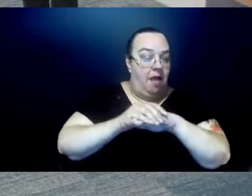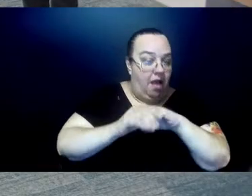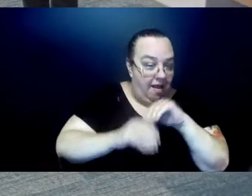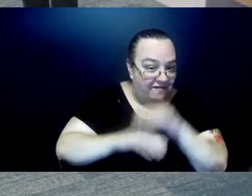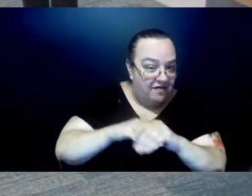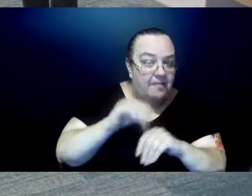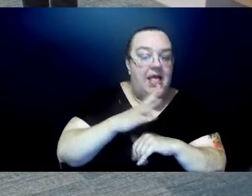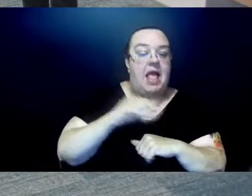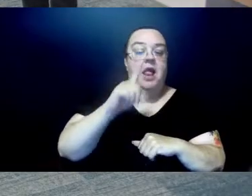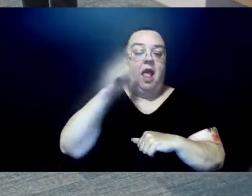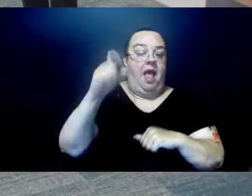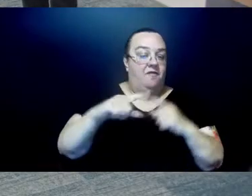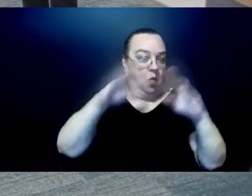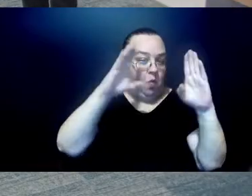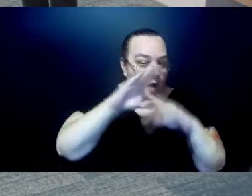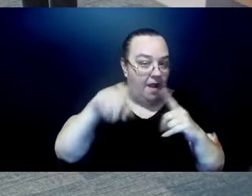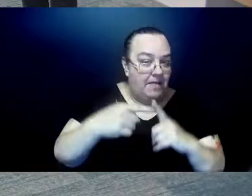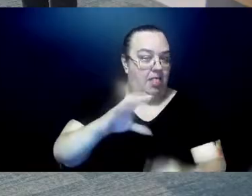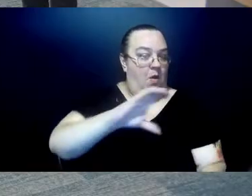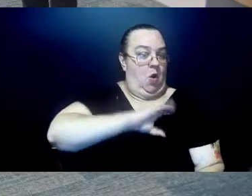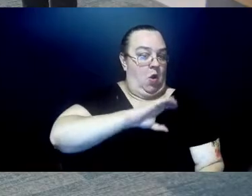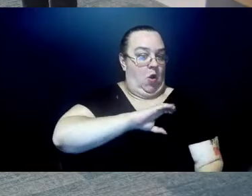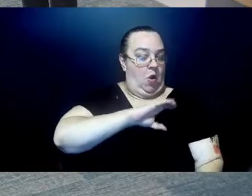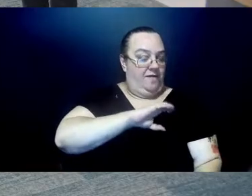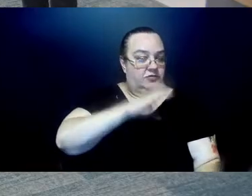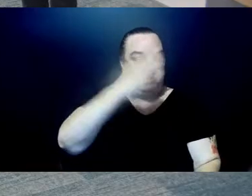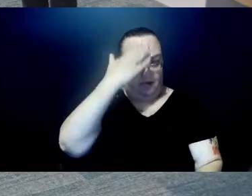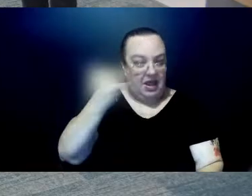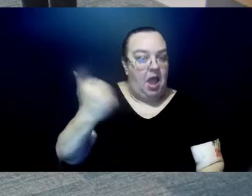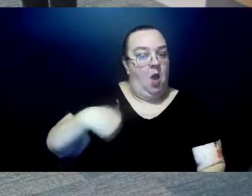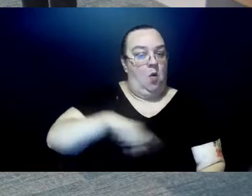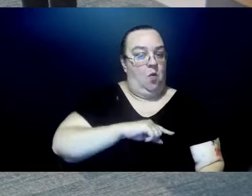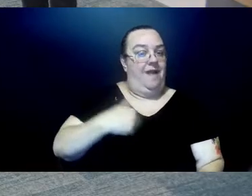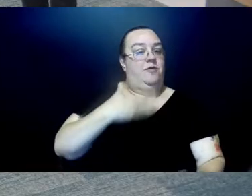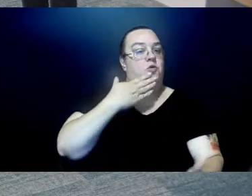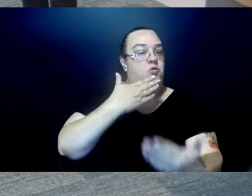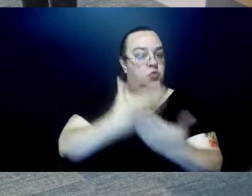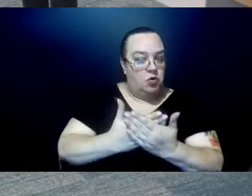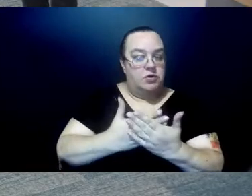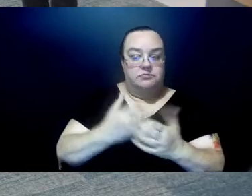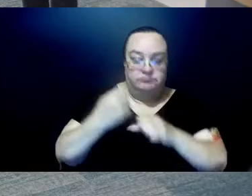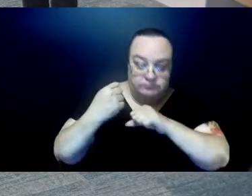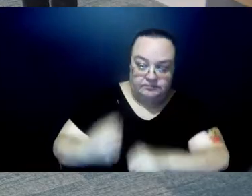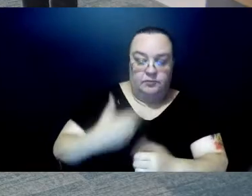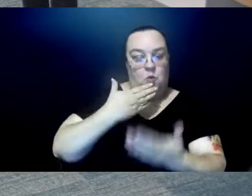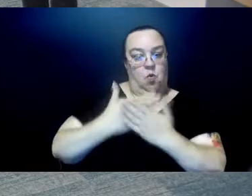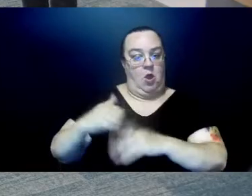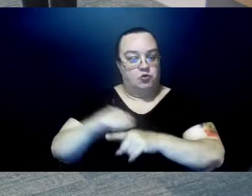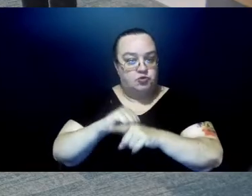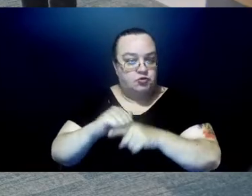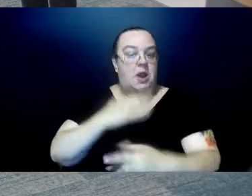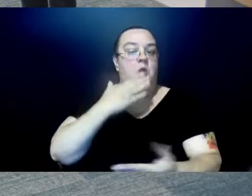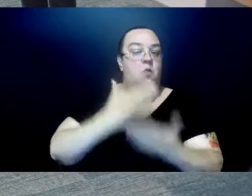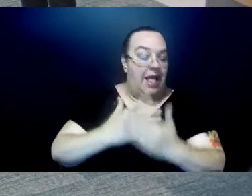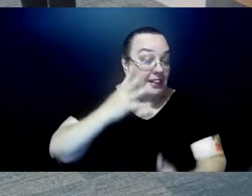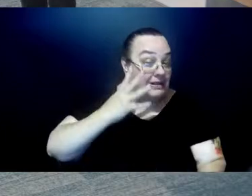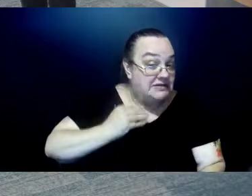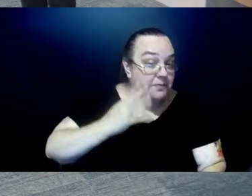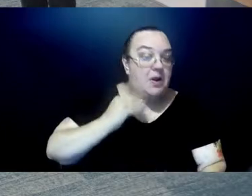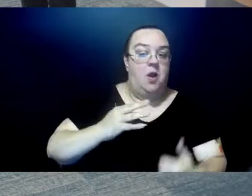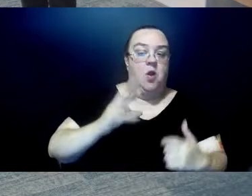to worry about the officers that are on the street because we have good, solid, well-trained, well-experienced, well-equipped police officers